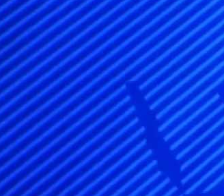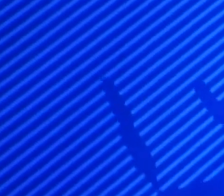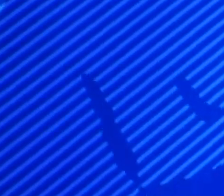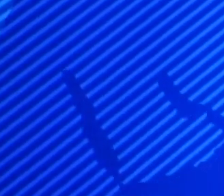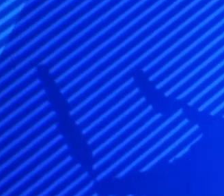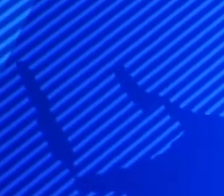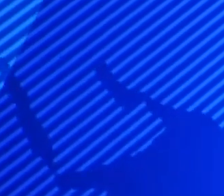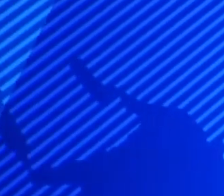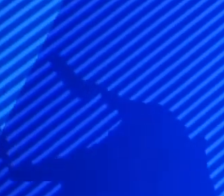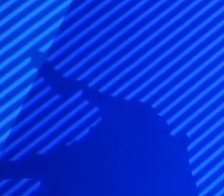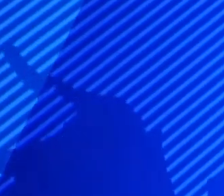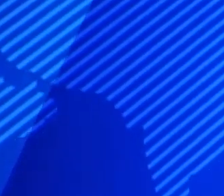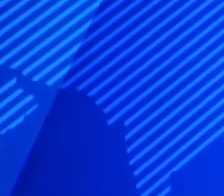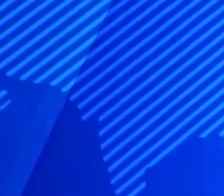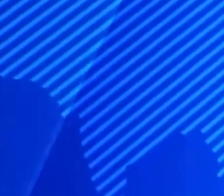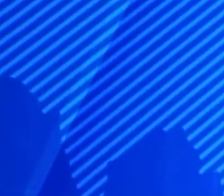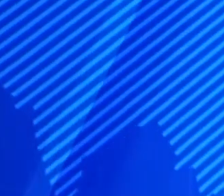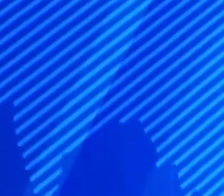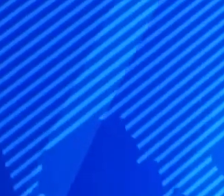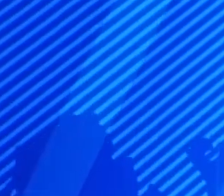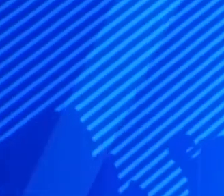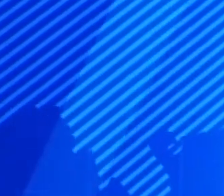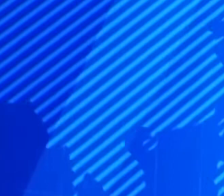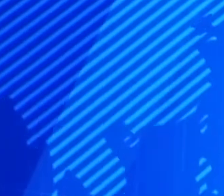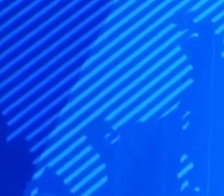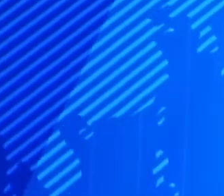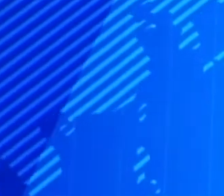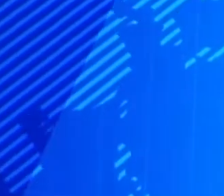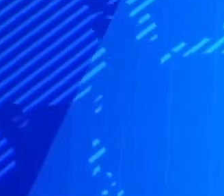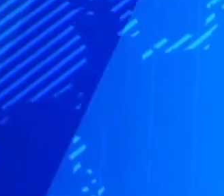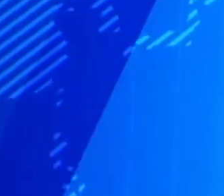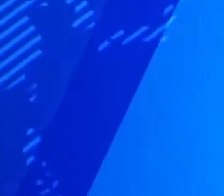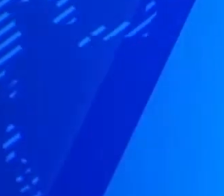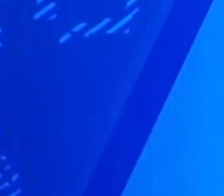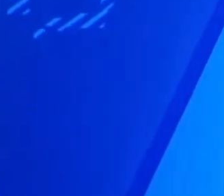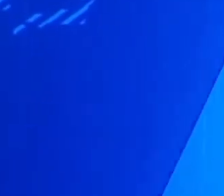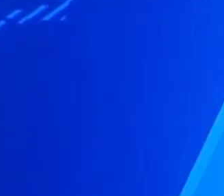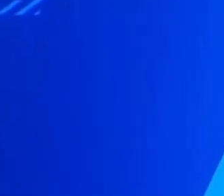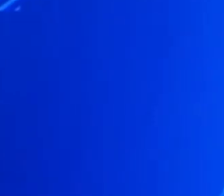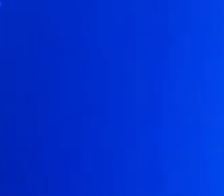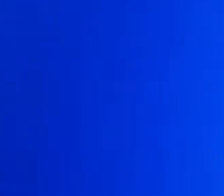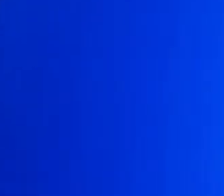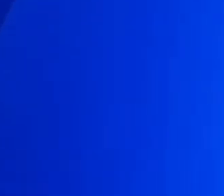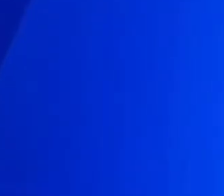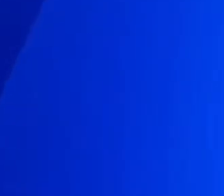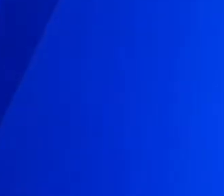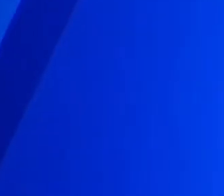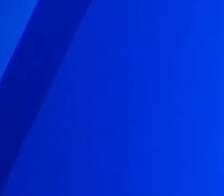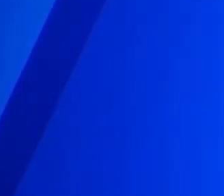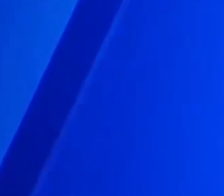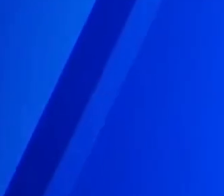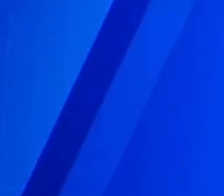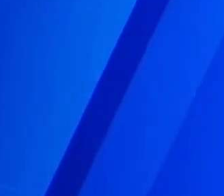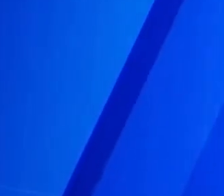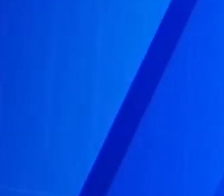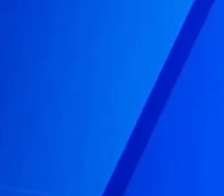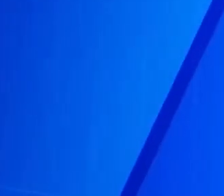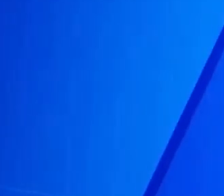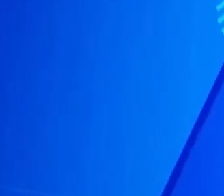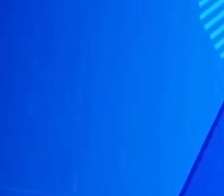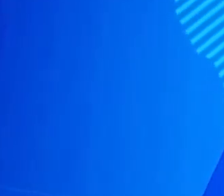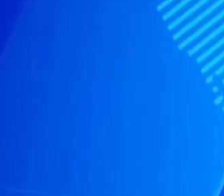support from the Prime Minister, renewed energy and alignment with the private sector as strong law